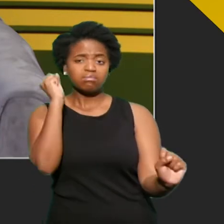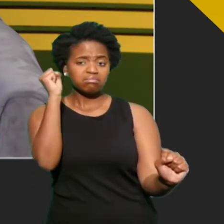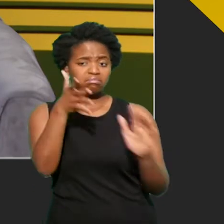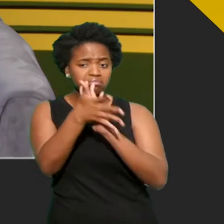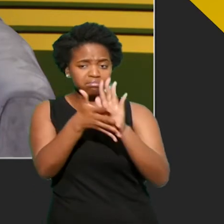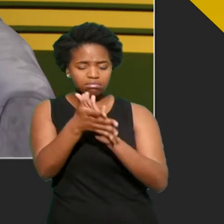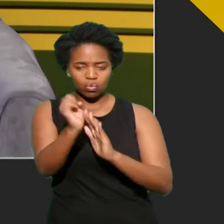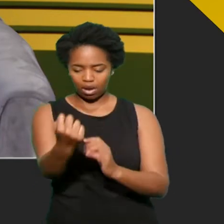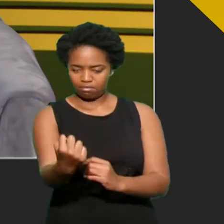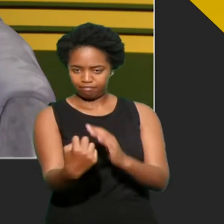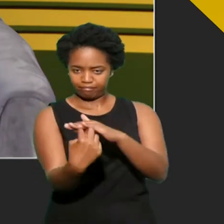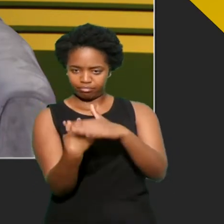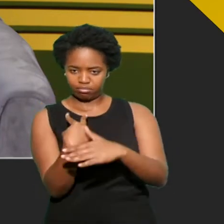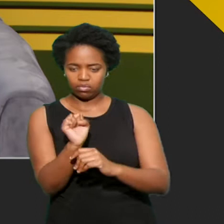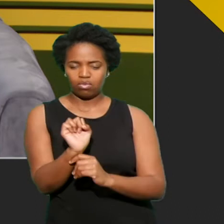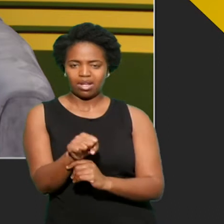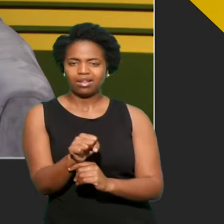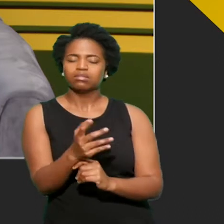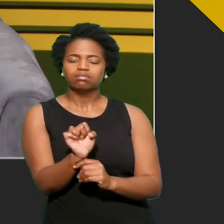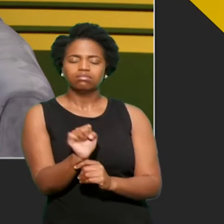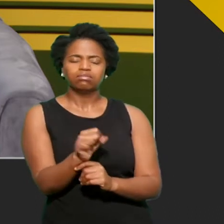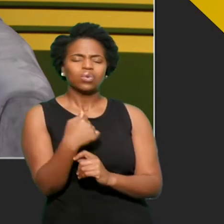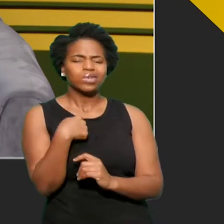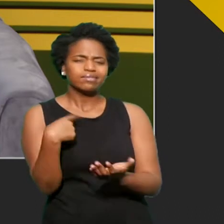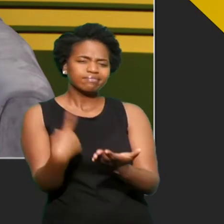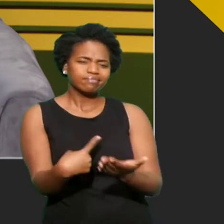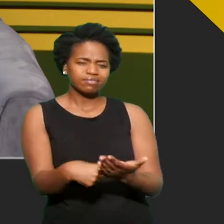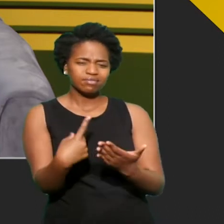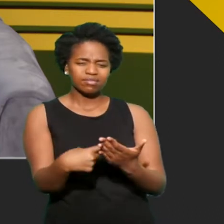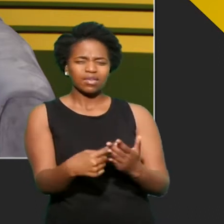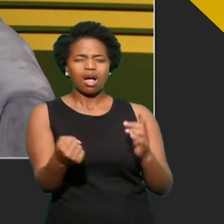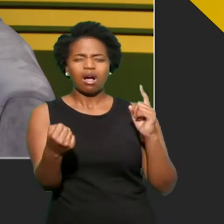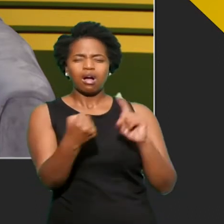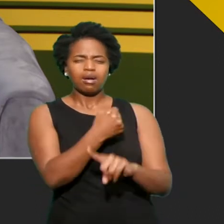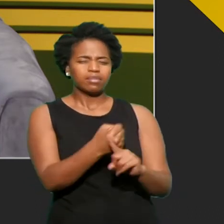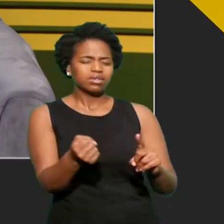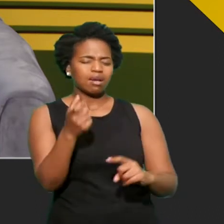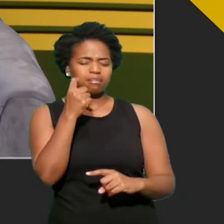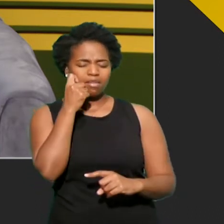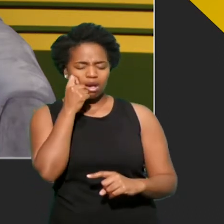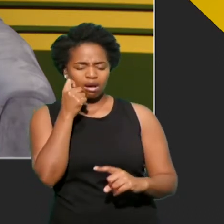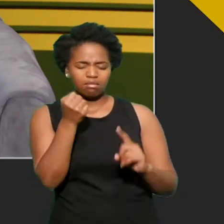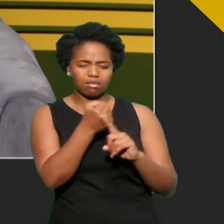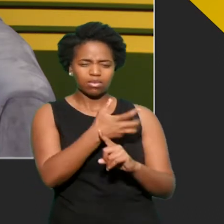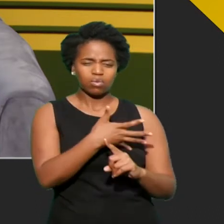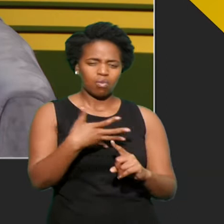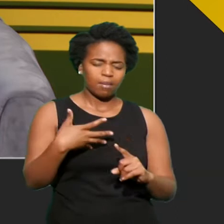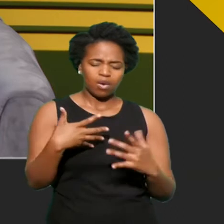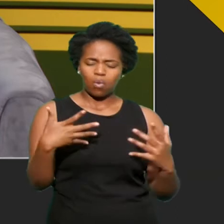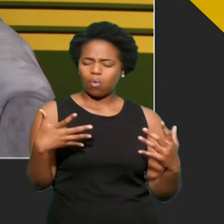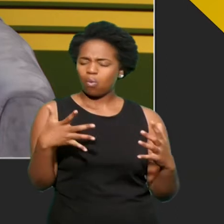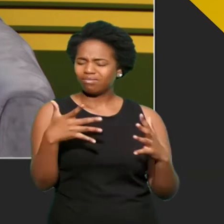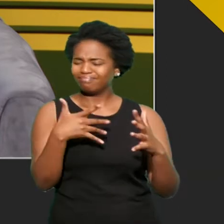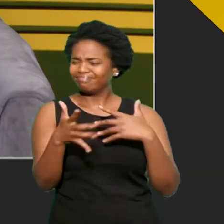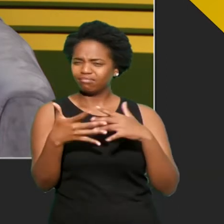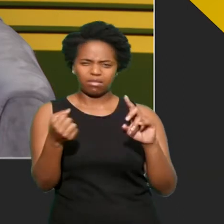0723161329. What can you share about today's topic? We are talking about your abuse, violence that's happening during this lockdown.